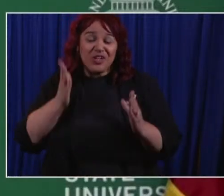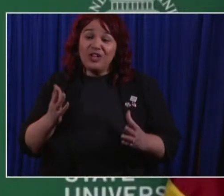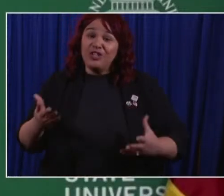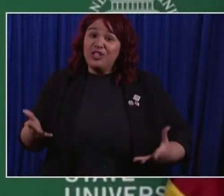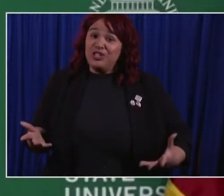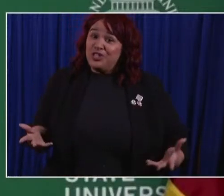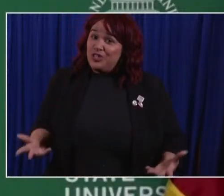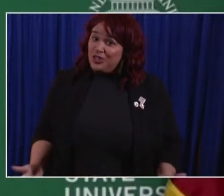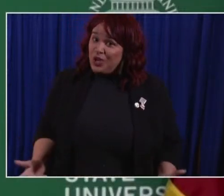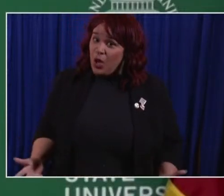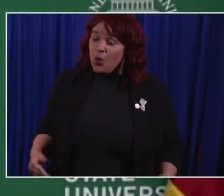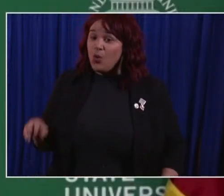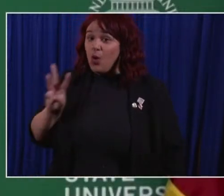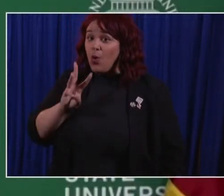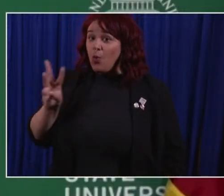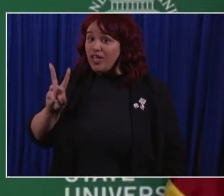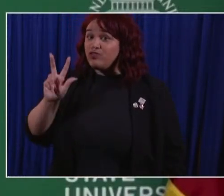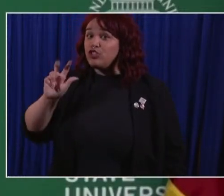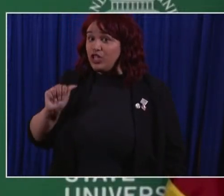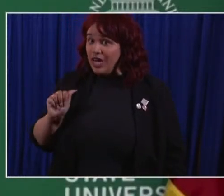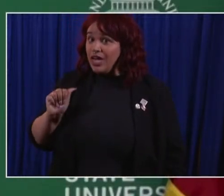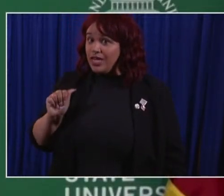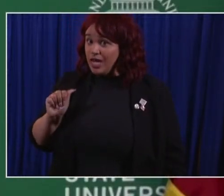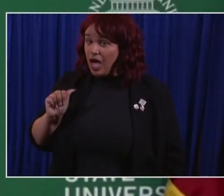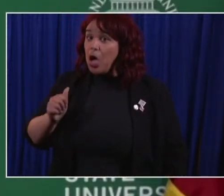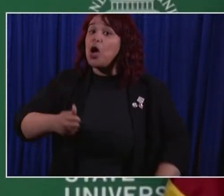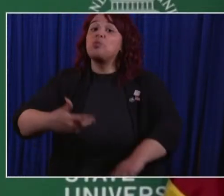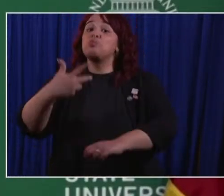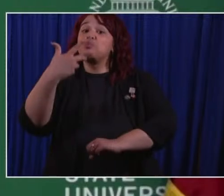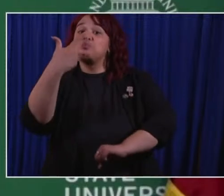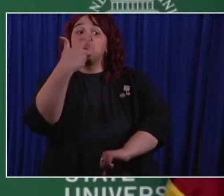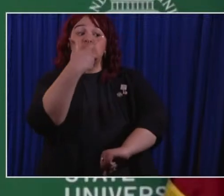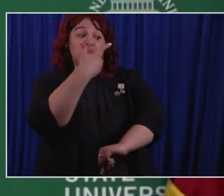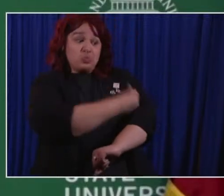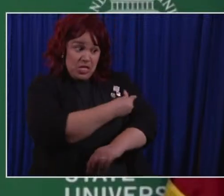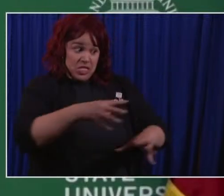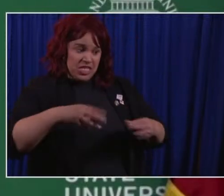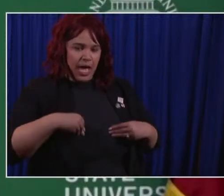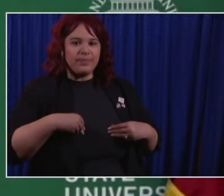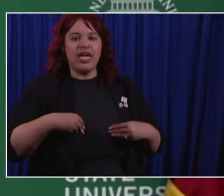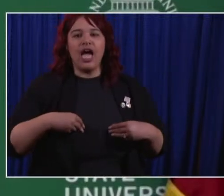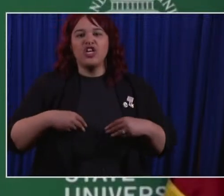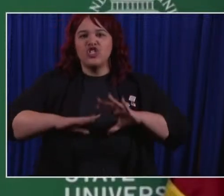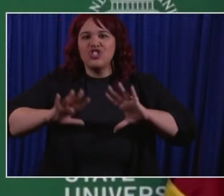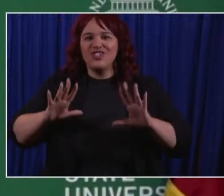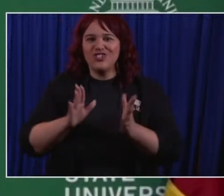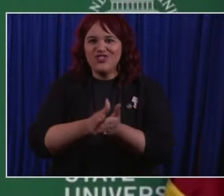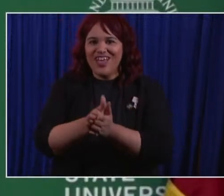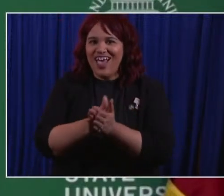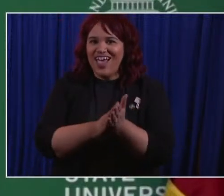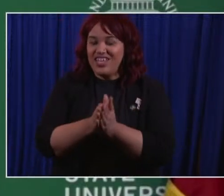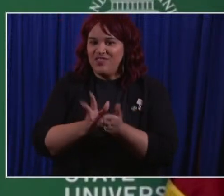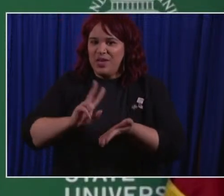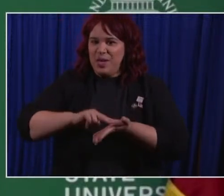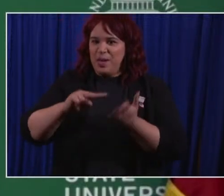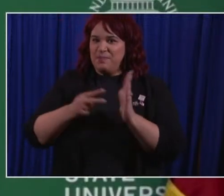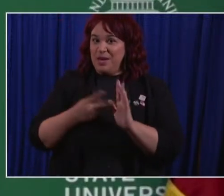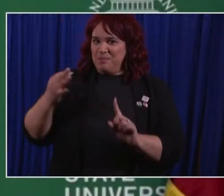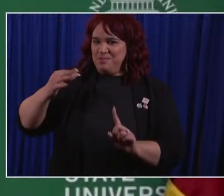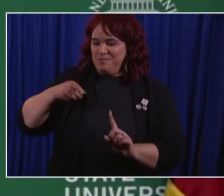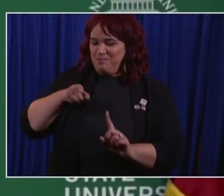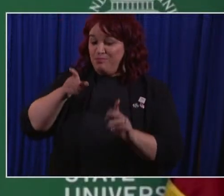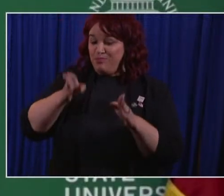in the footsteps of West Virginia? It wouldn't have to be monetary, it could be something else. An incentive to get those people who are either